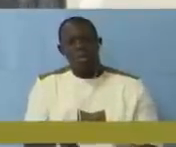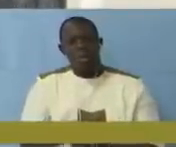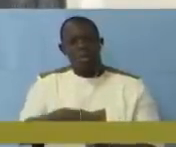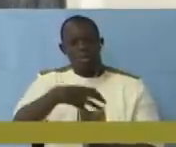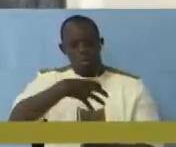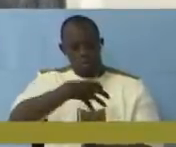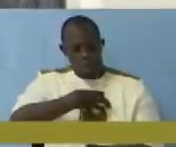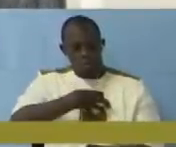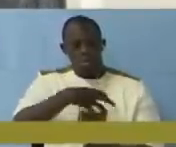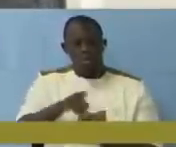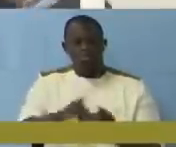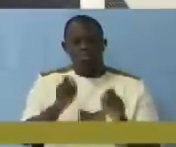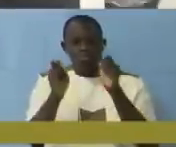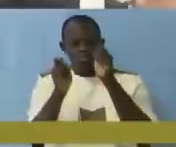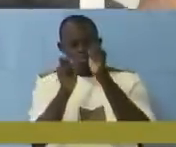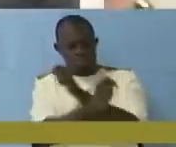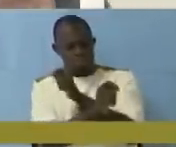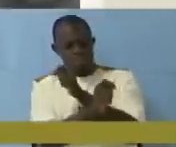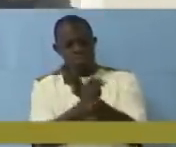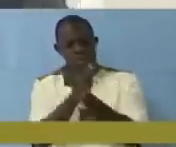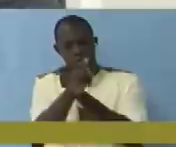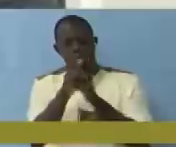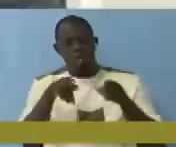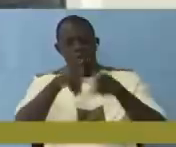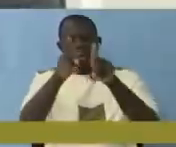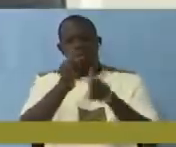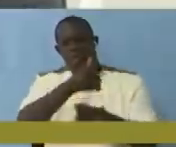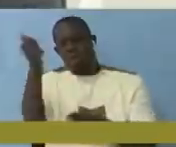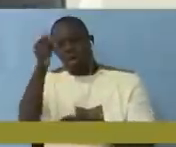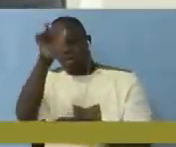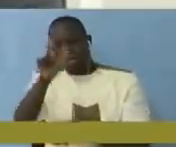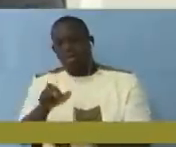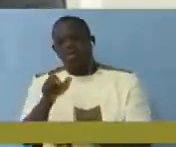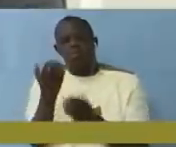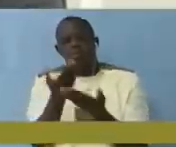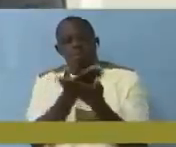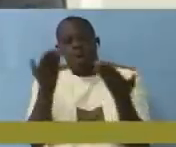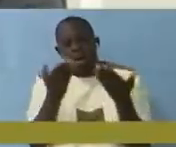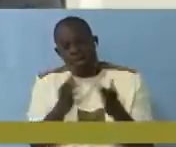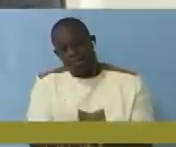wants to substitute you with somebody else?